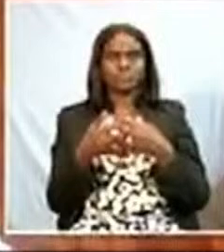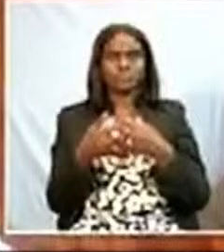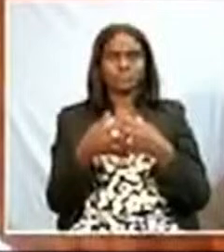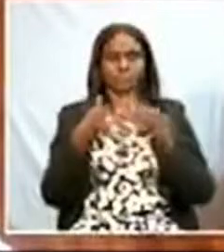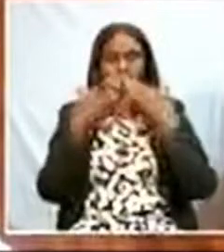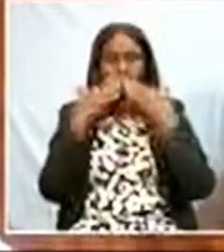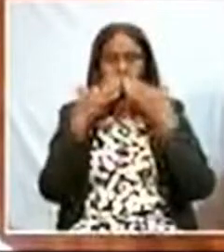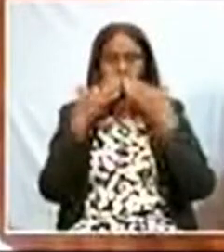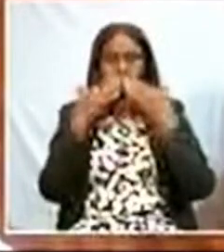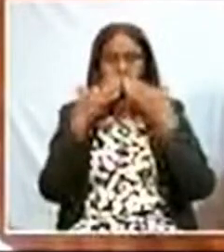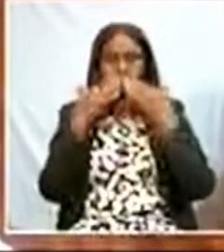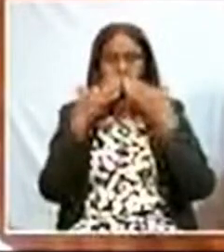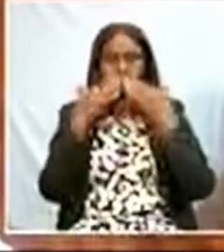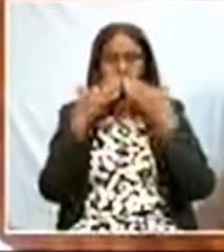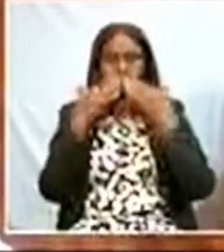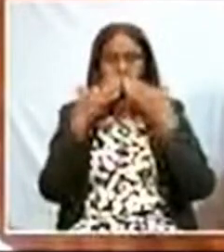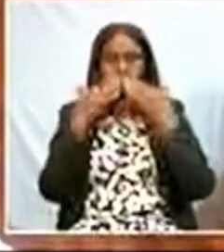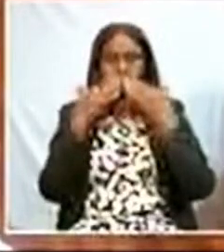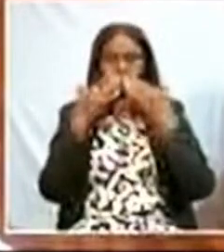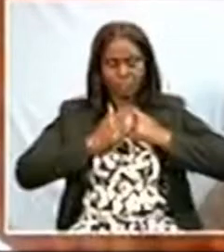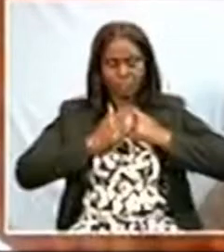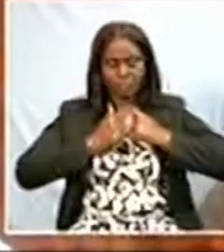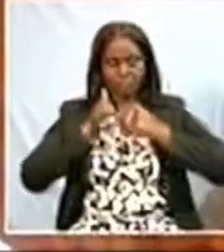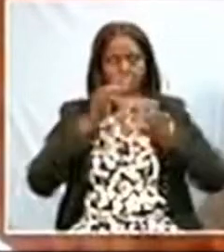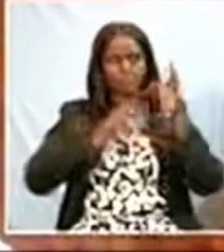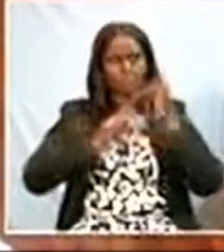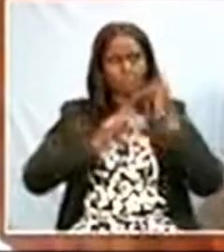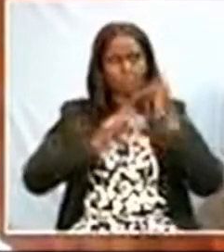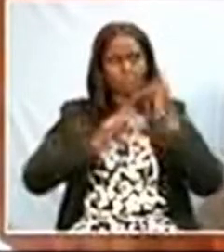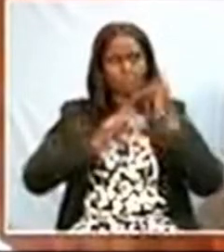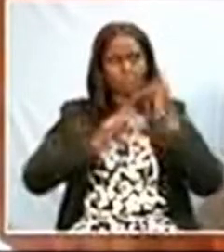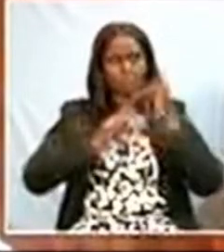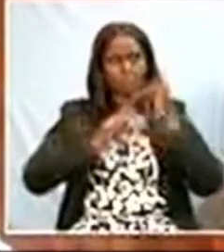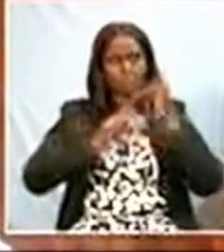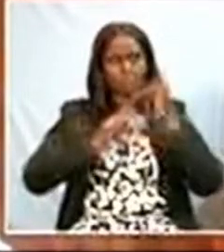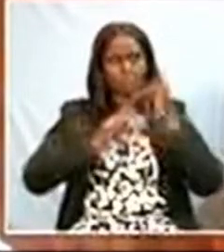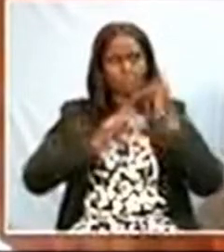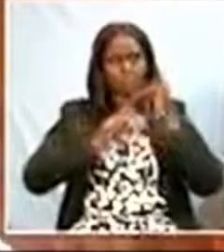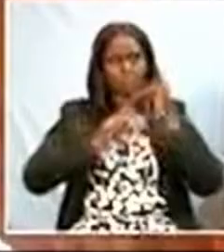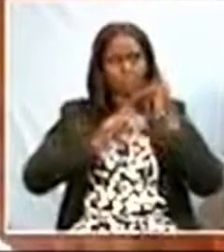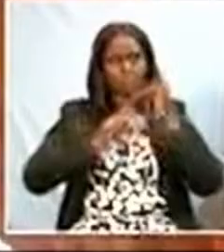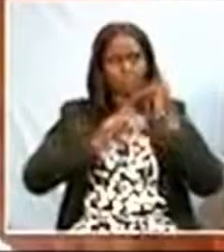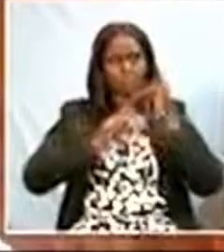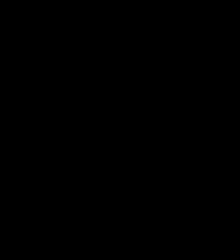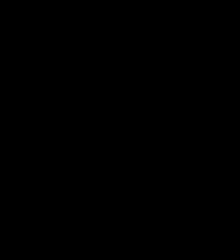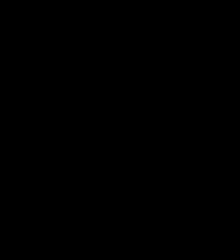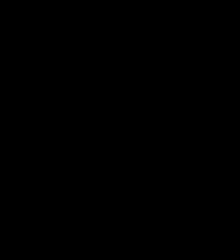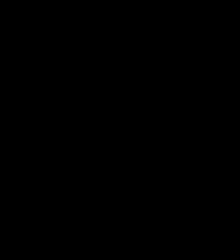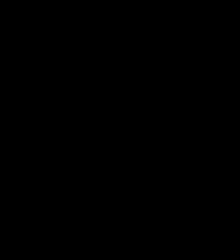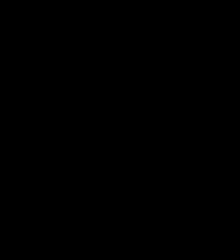Thank you, Chair. Chair, in our submission, we have a typical case